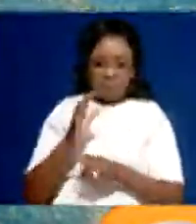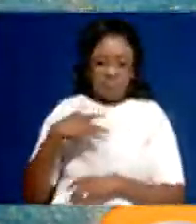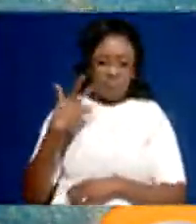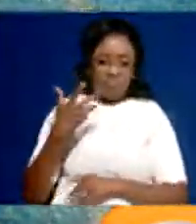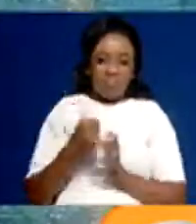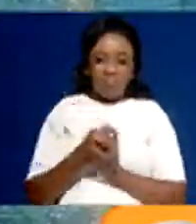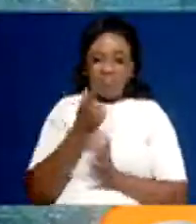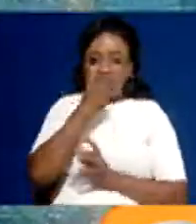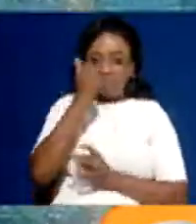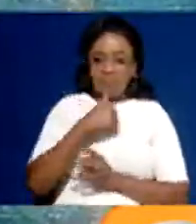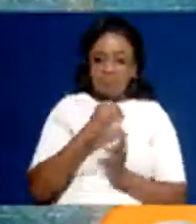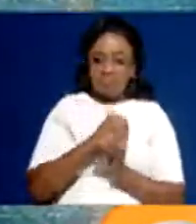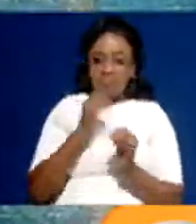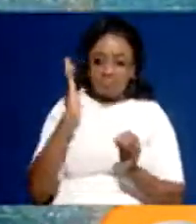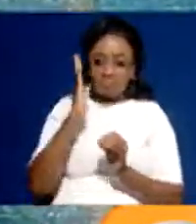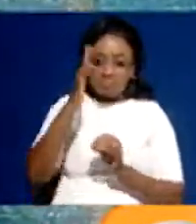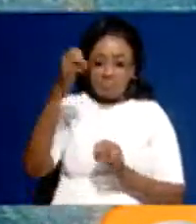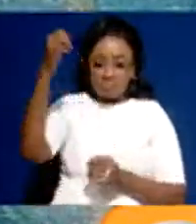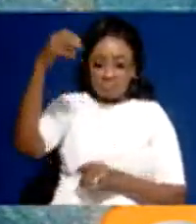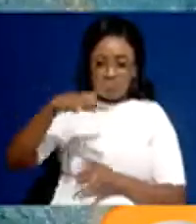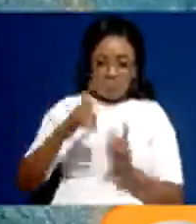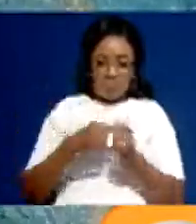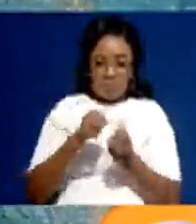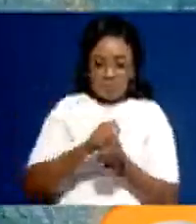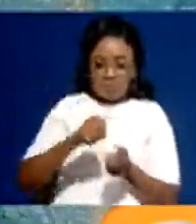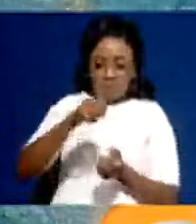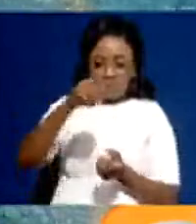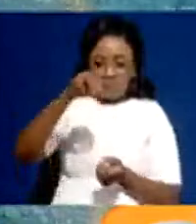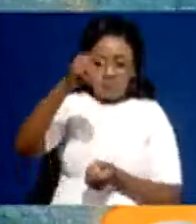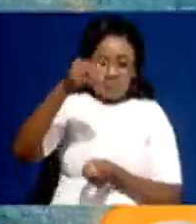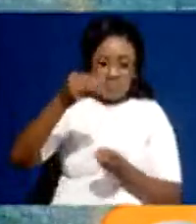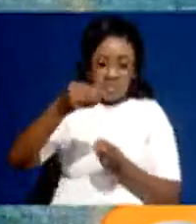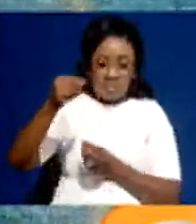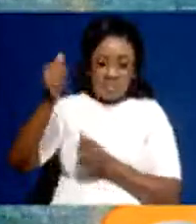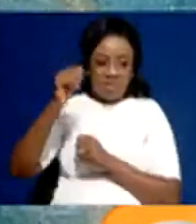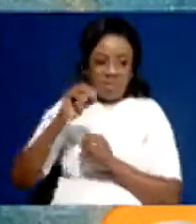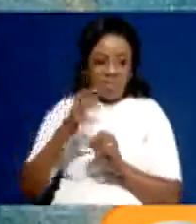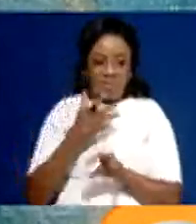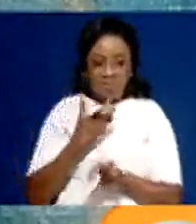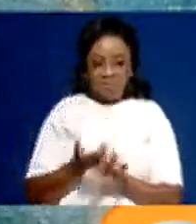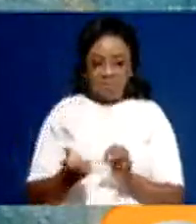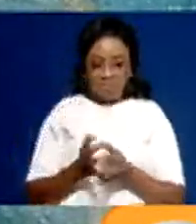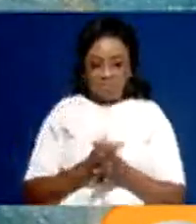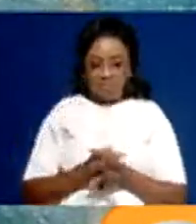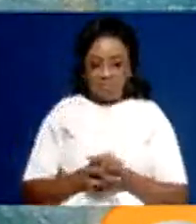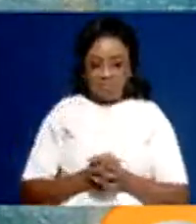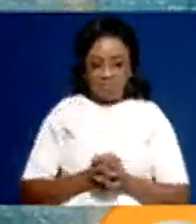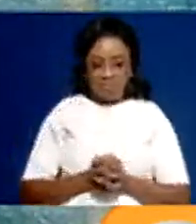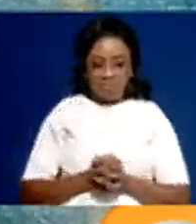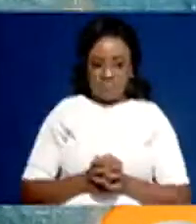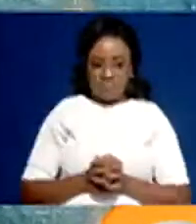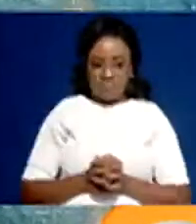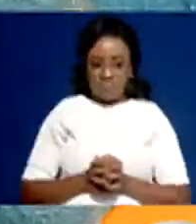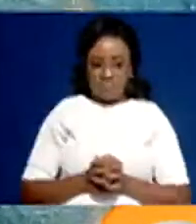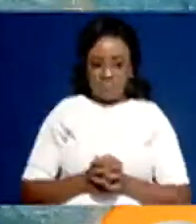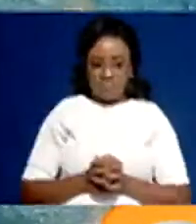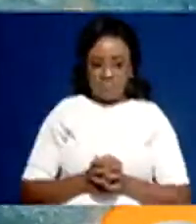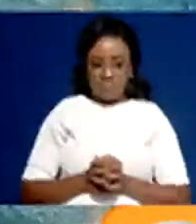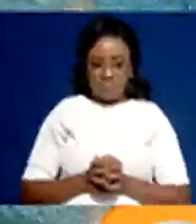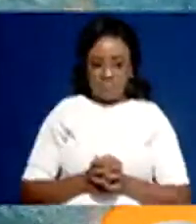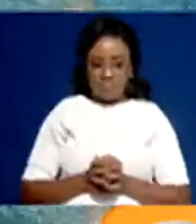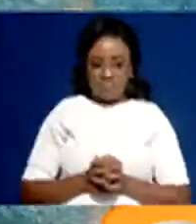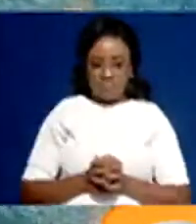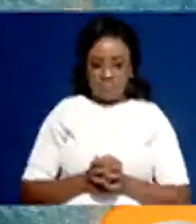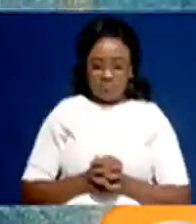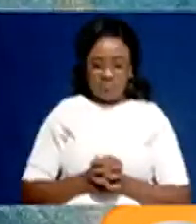sunlight, evaporation will be low. That means conservation will be, water will be conserved. The other thing, this shade net